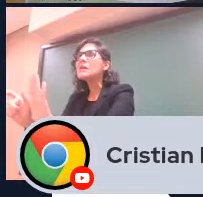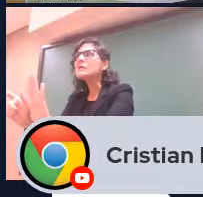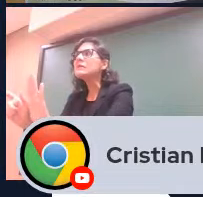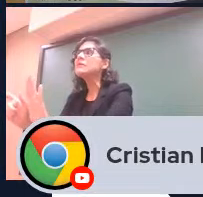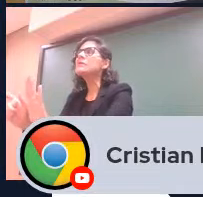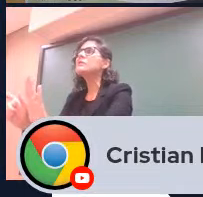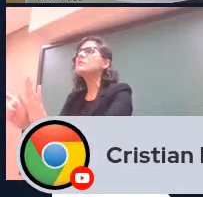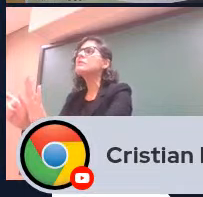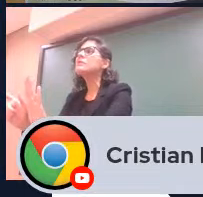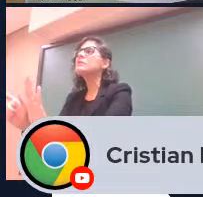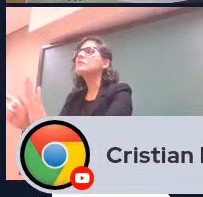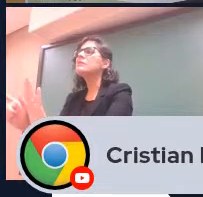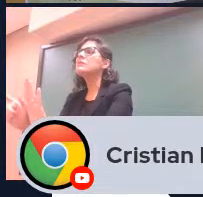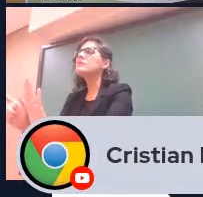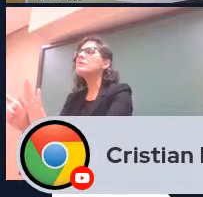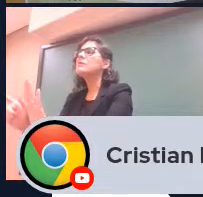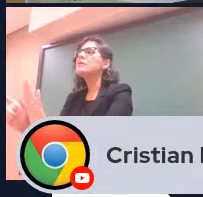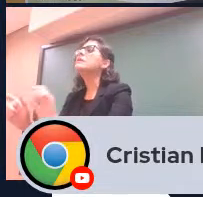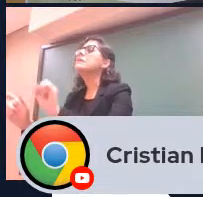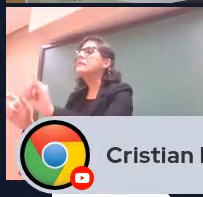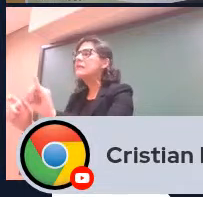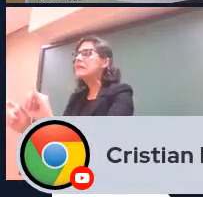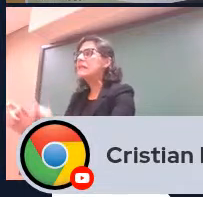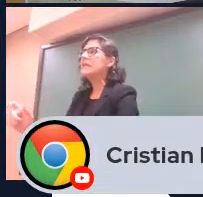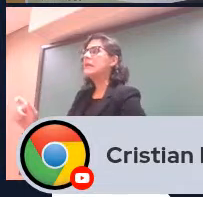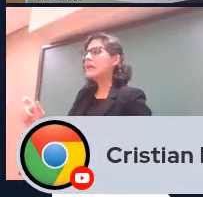when it's polysemous, no.